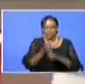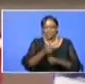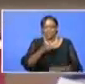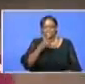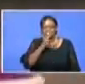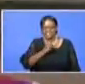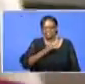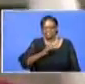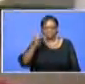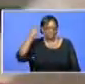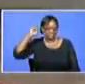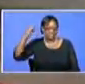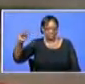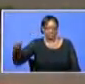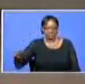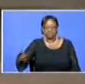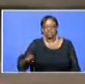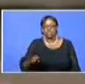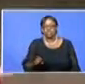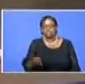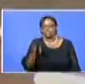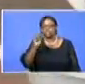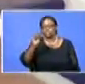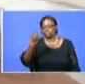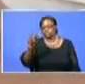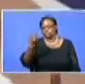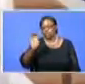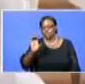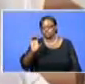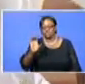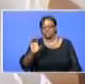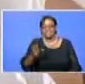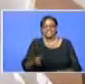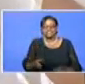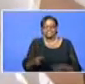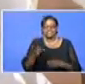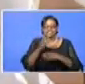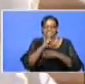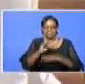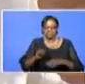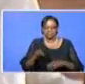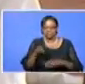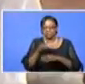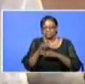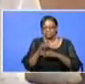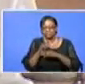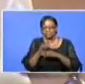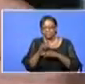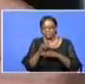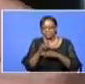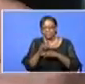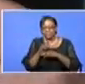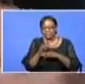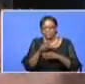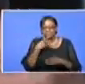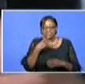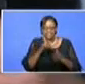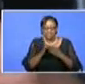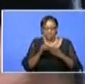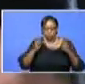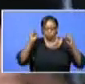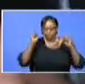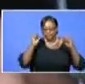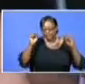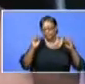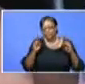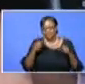girls' 13 to 14 200-meter backstroke in a time of 2 minutes, 28.14 seconds. Moving up to it, I felt